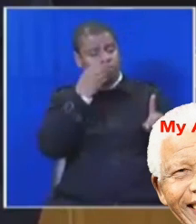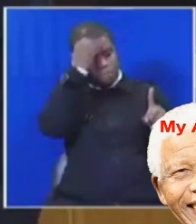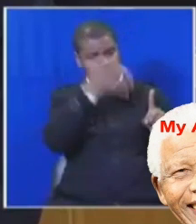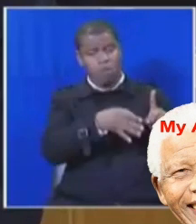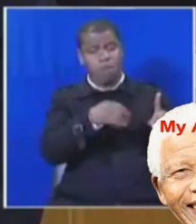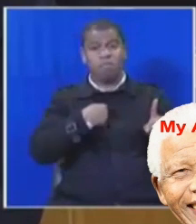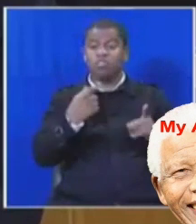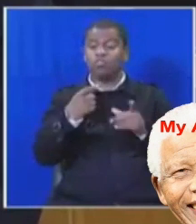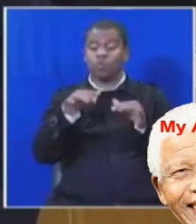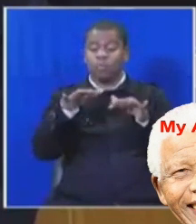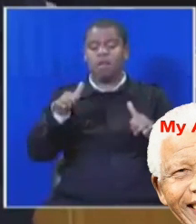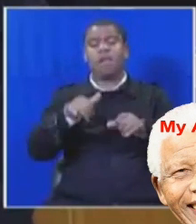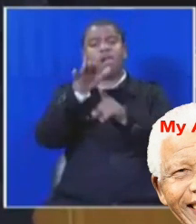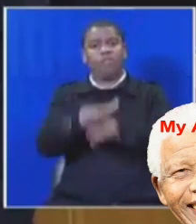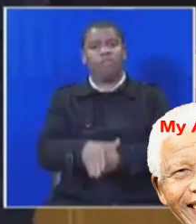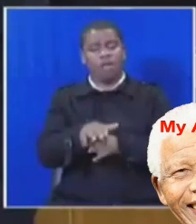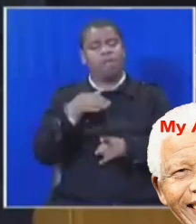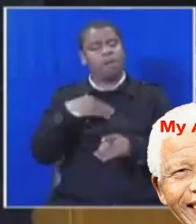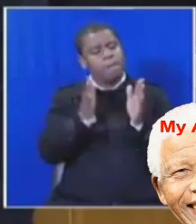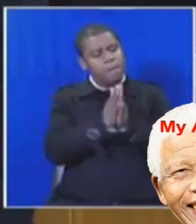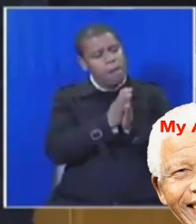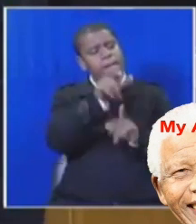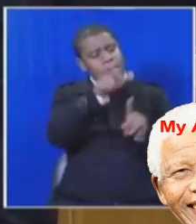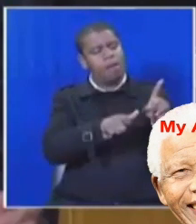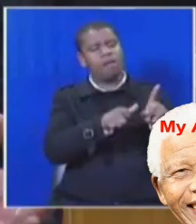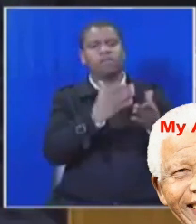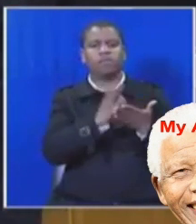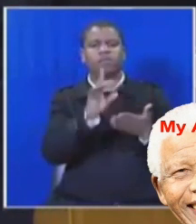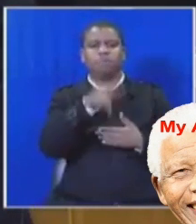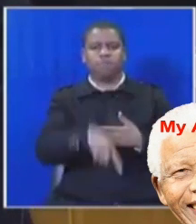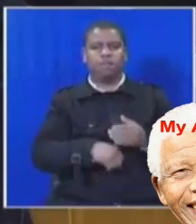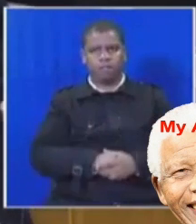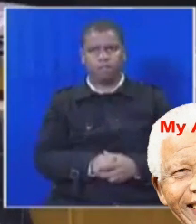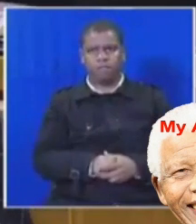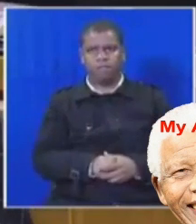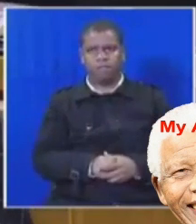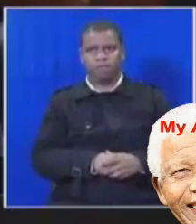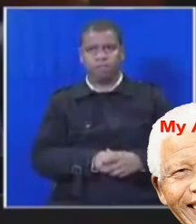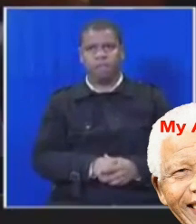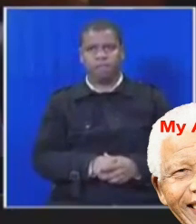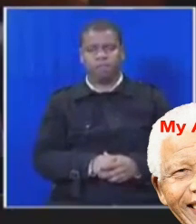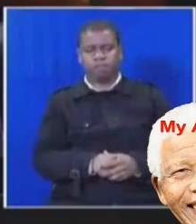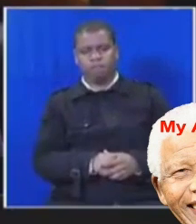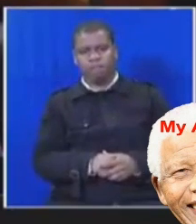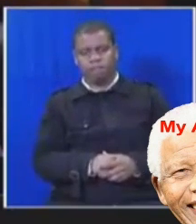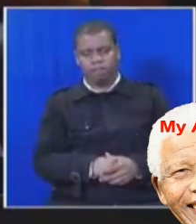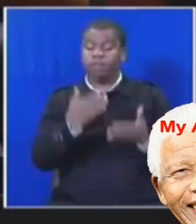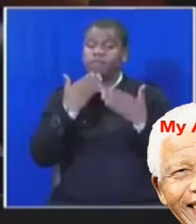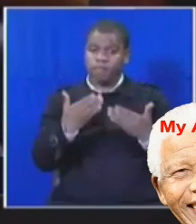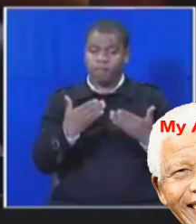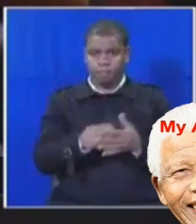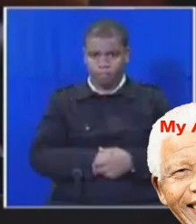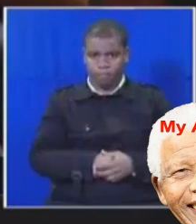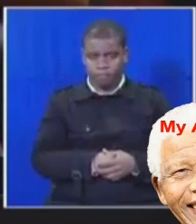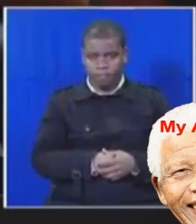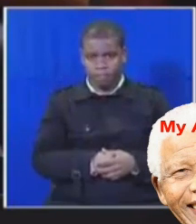to suppress the debate. And I would ask that he withdraws those threats of violence against members on the side of the House. Thank you, Honorable Steenhuisen, and that's